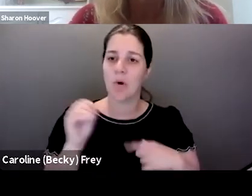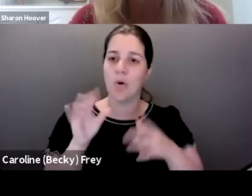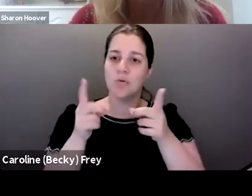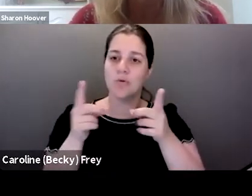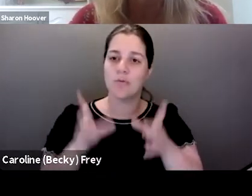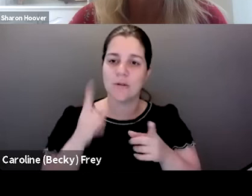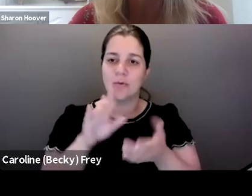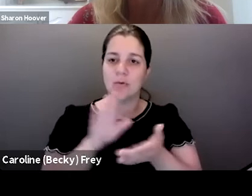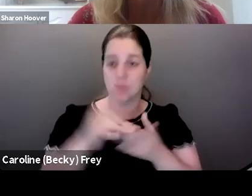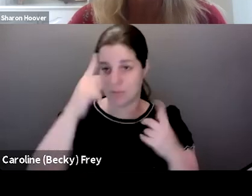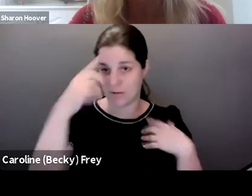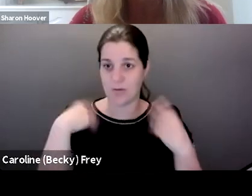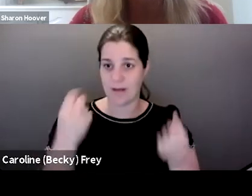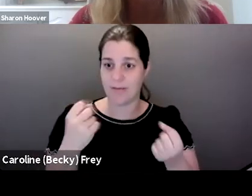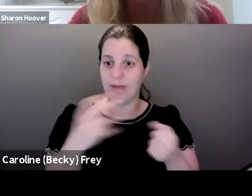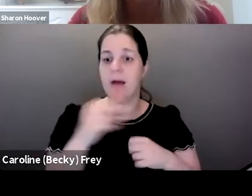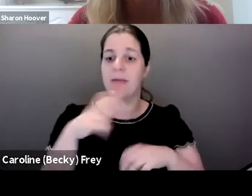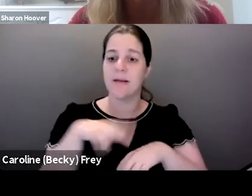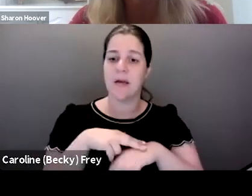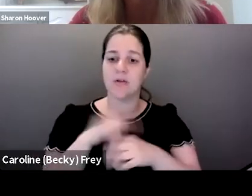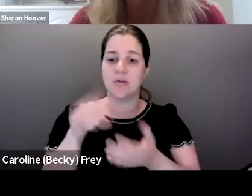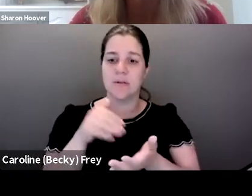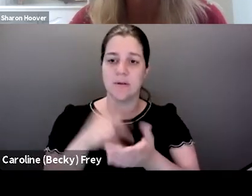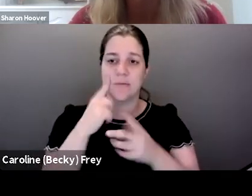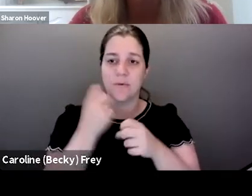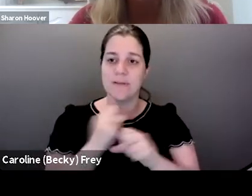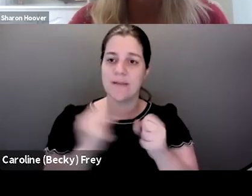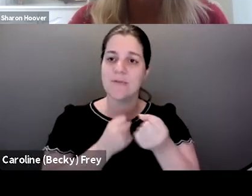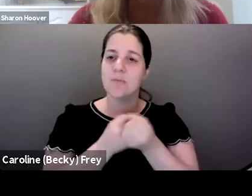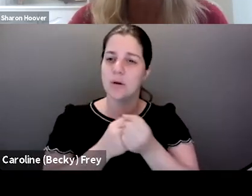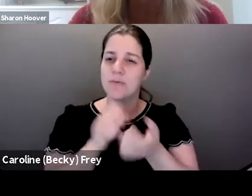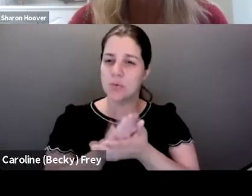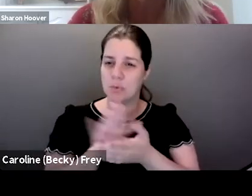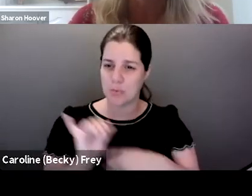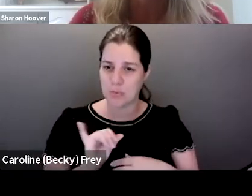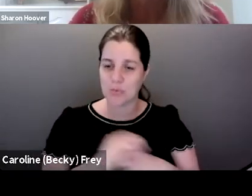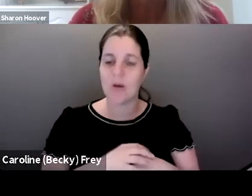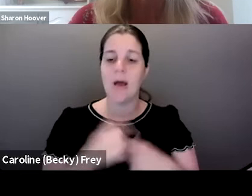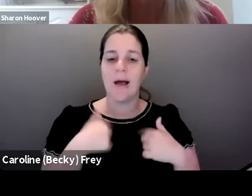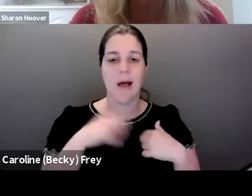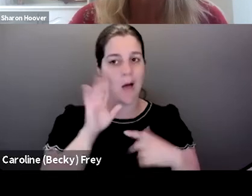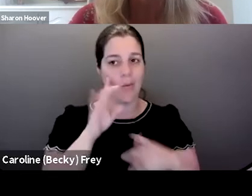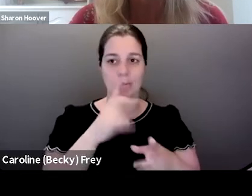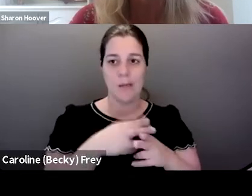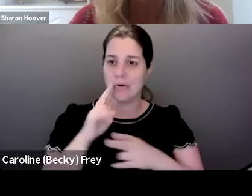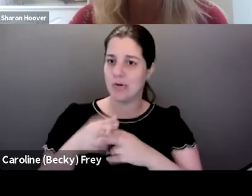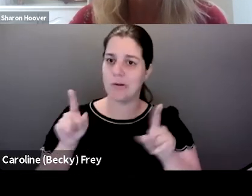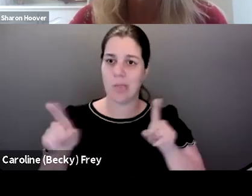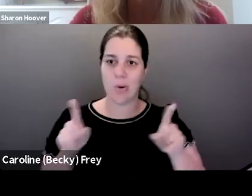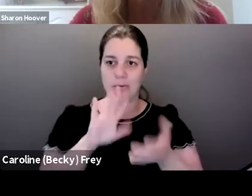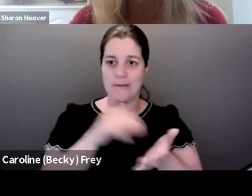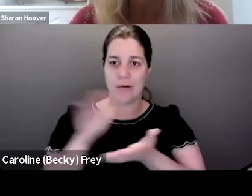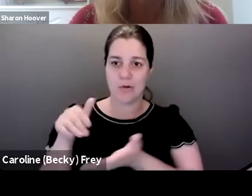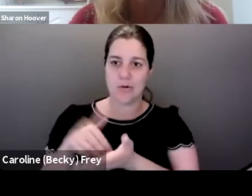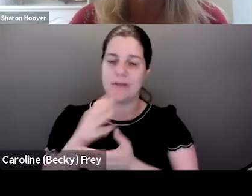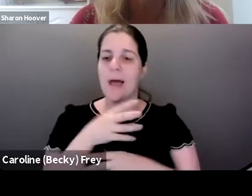Health, and I also direct the National Center for Safe Supportive Schools. And I will reference these centers along with a guidance